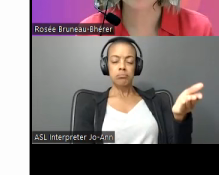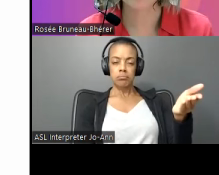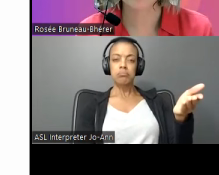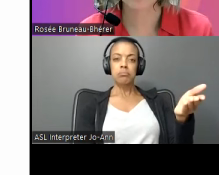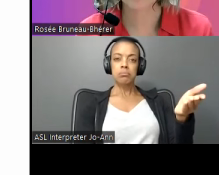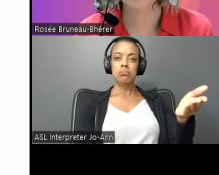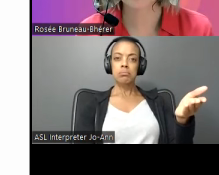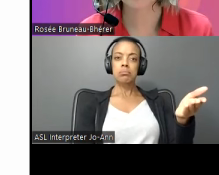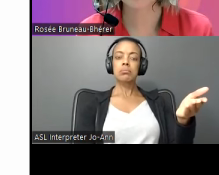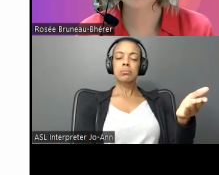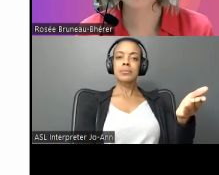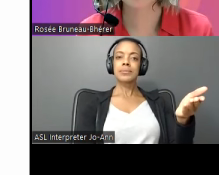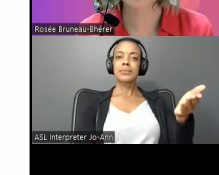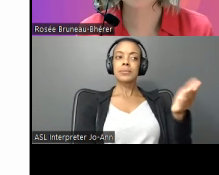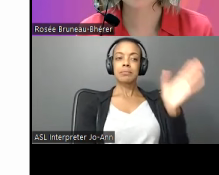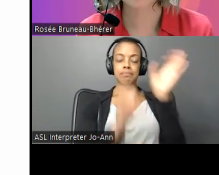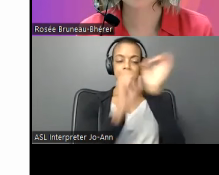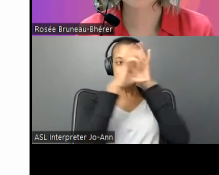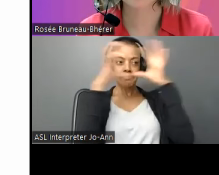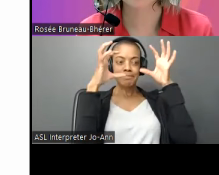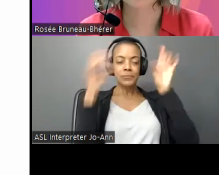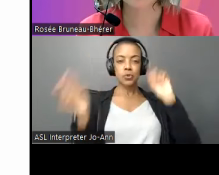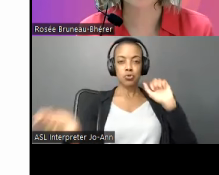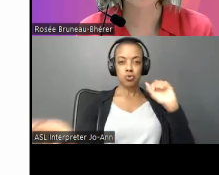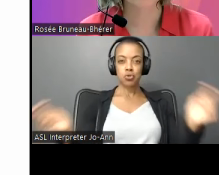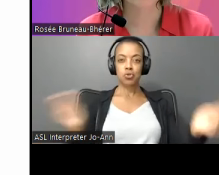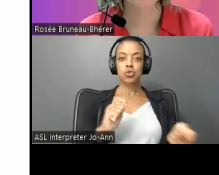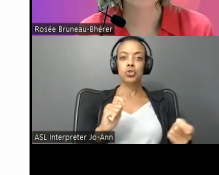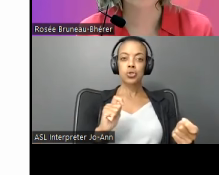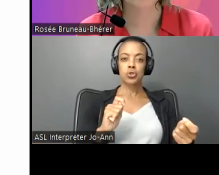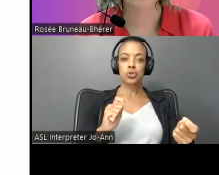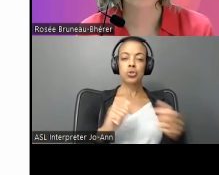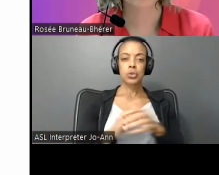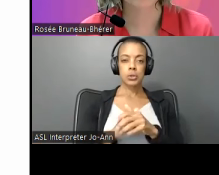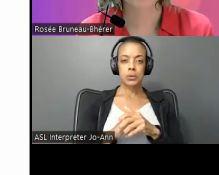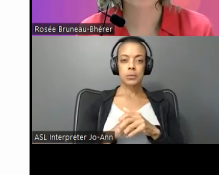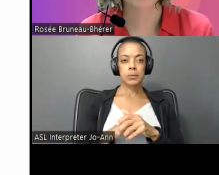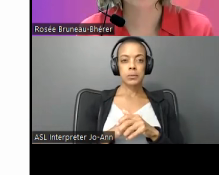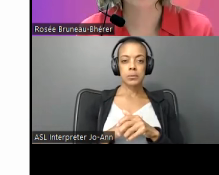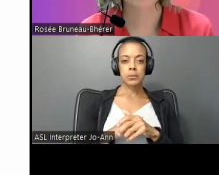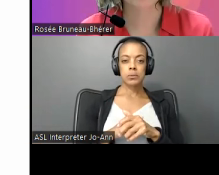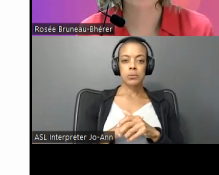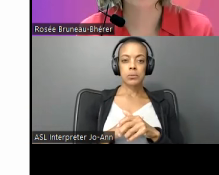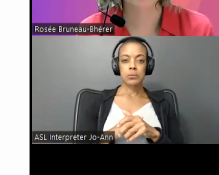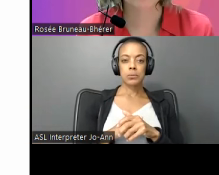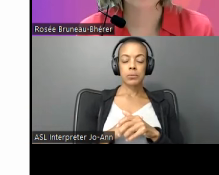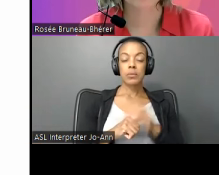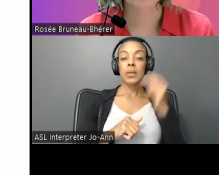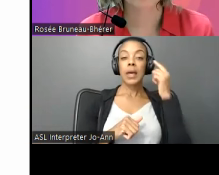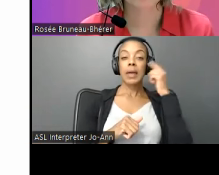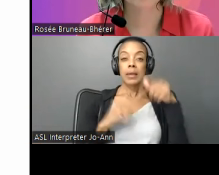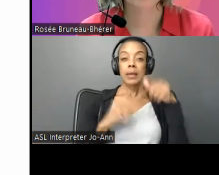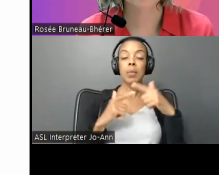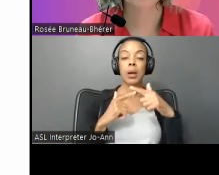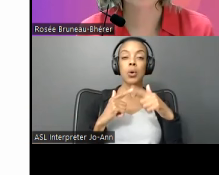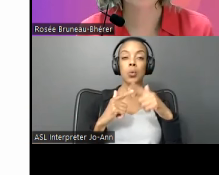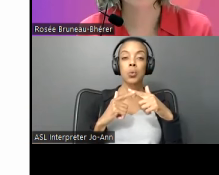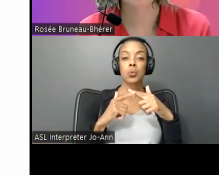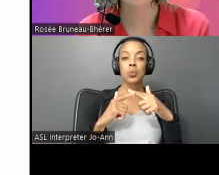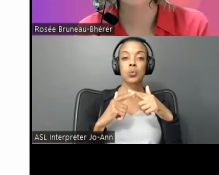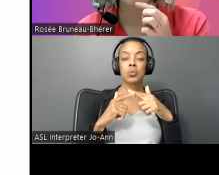it changes. So this idea of a new way of looking, I'd like you to think about this from